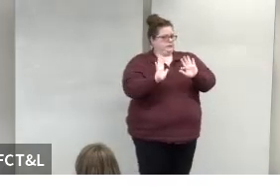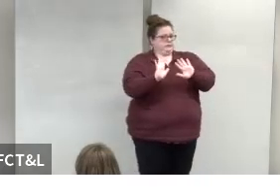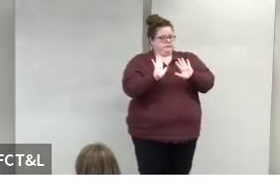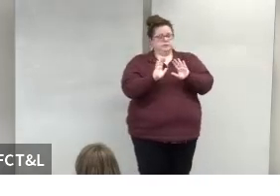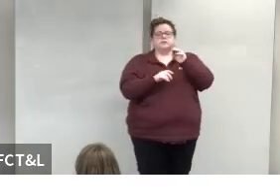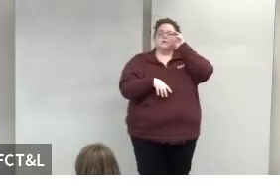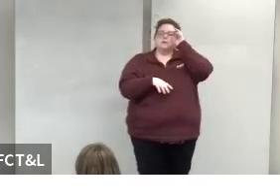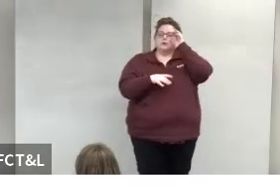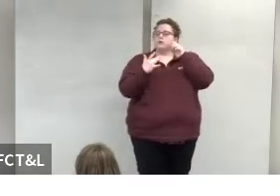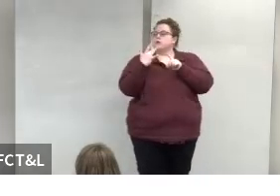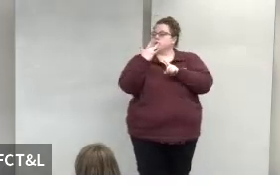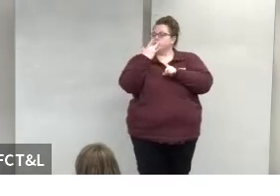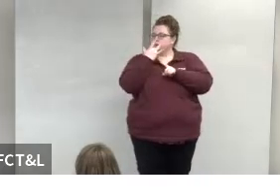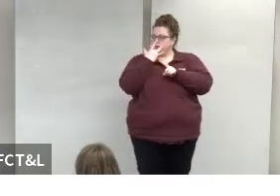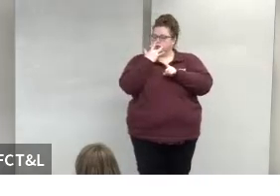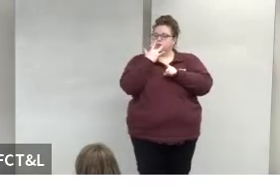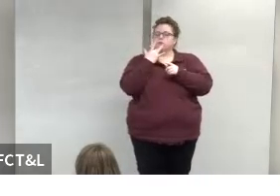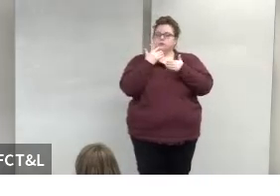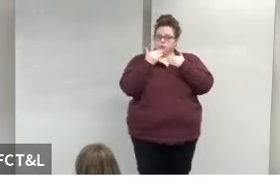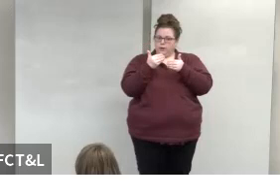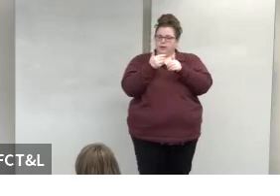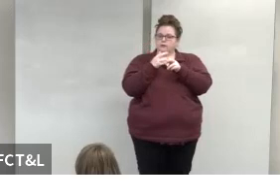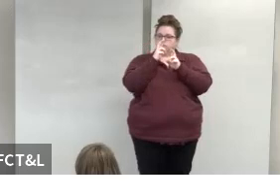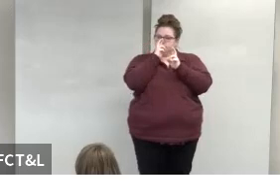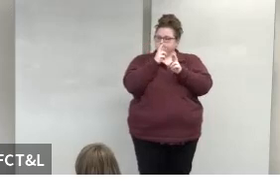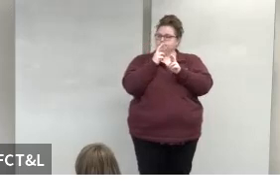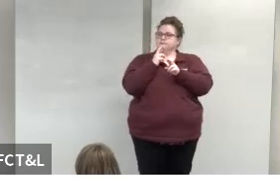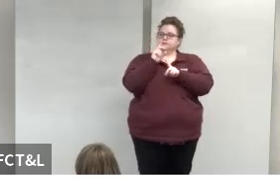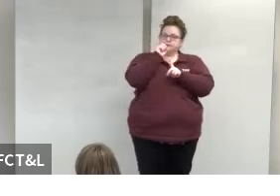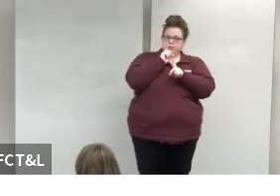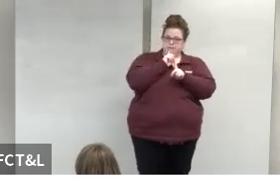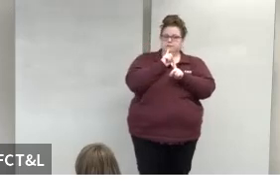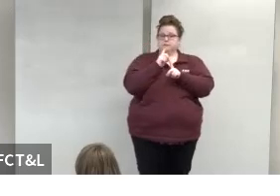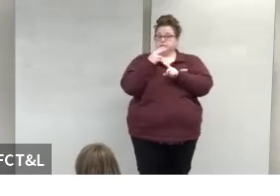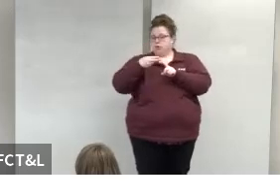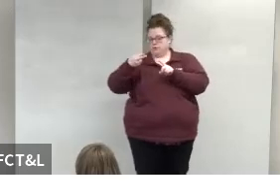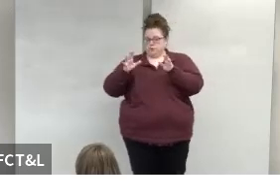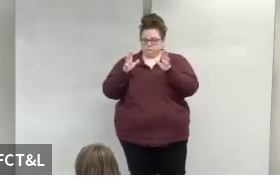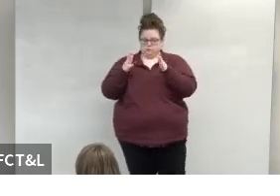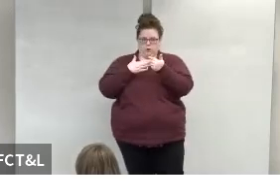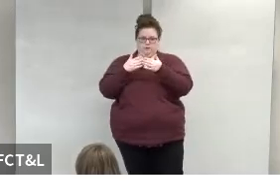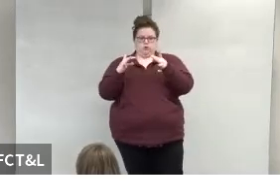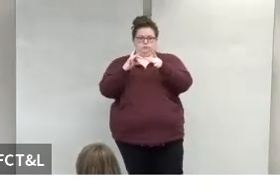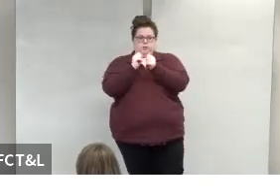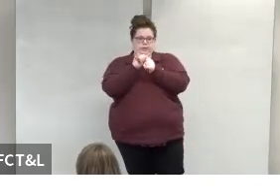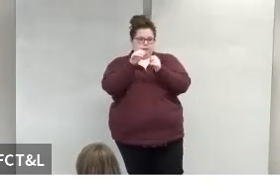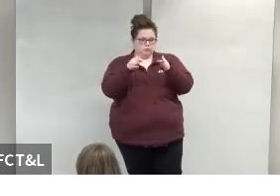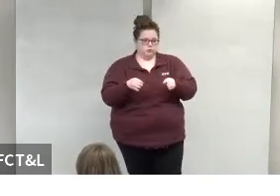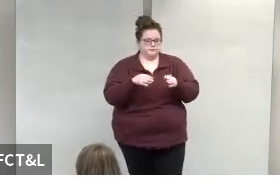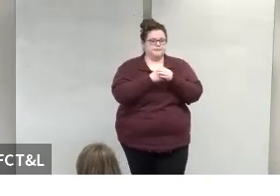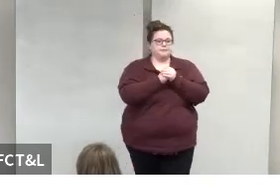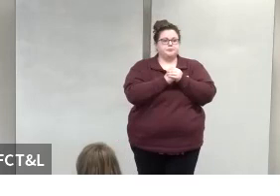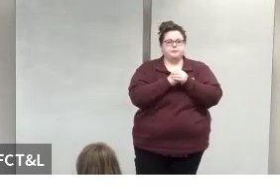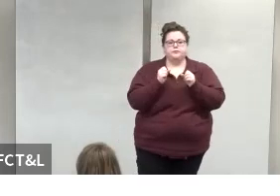So it can be a tough situation at times. So just let the person define themselves and be respectful of their